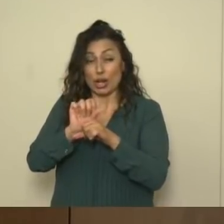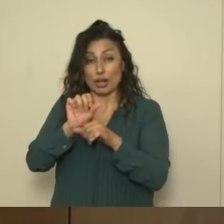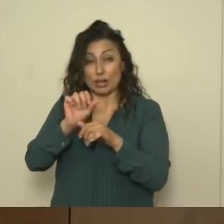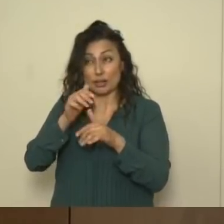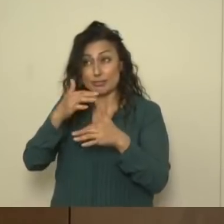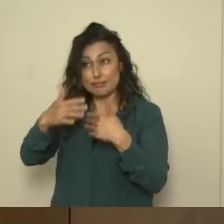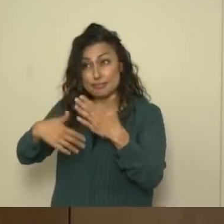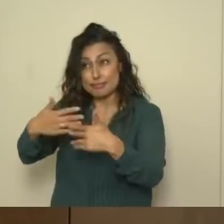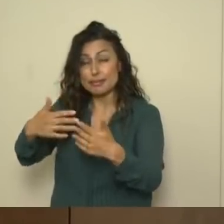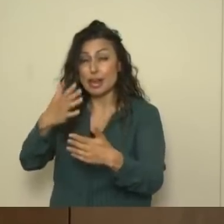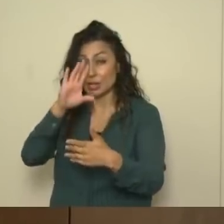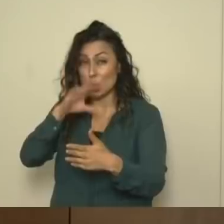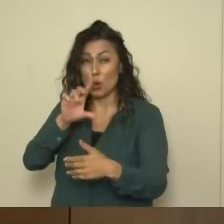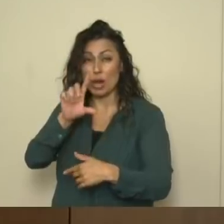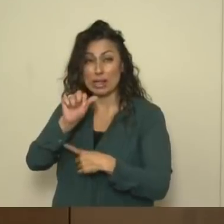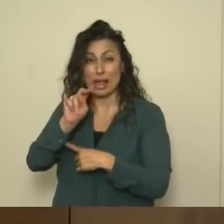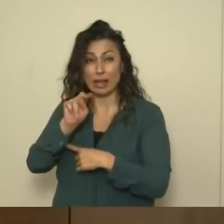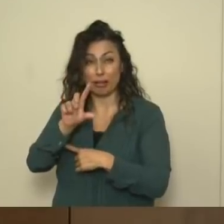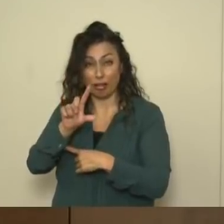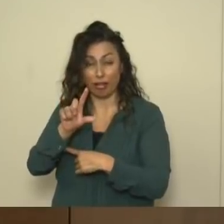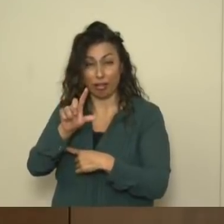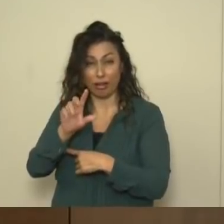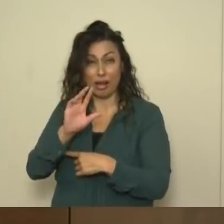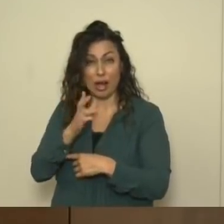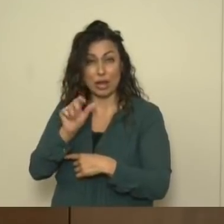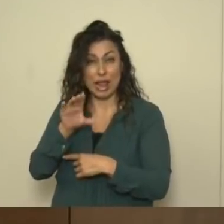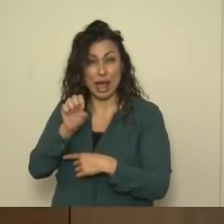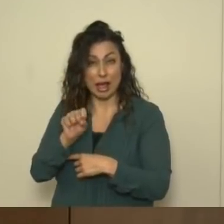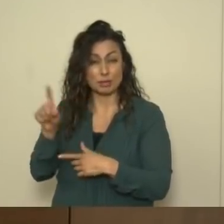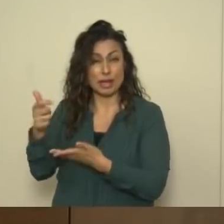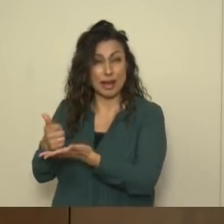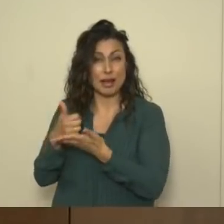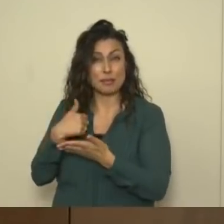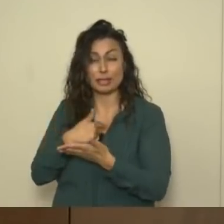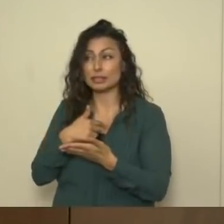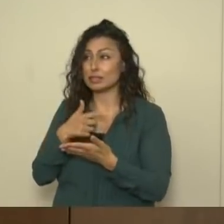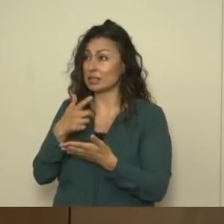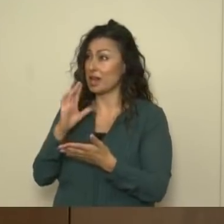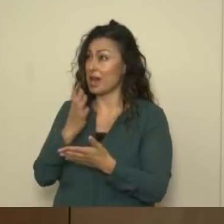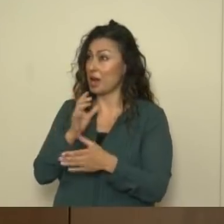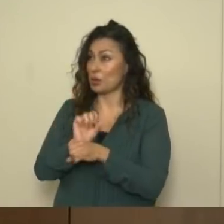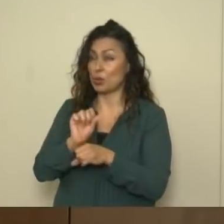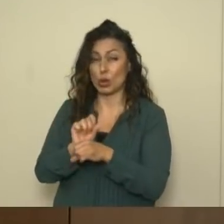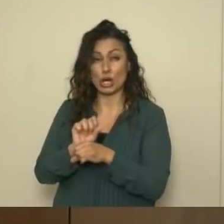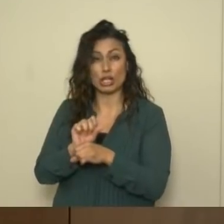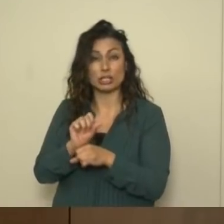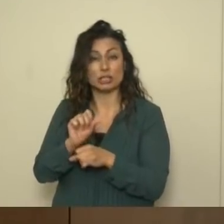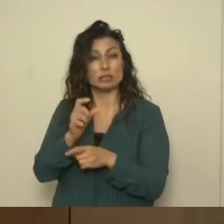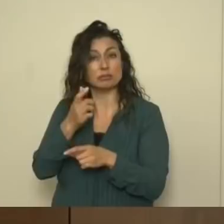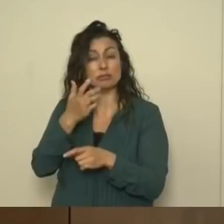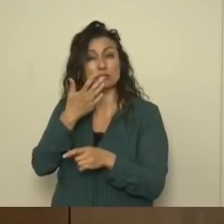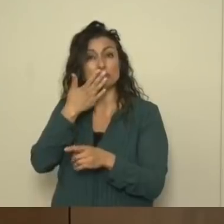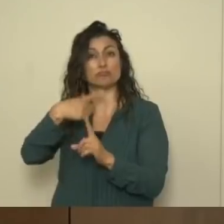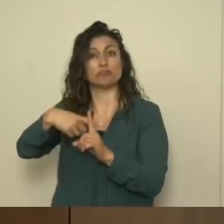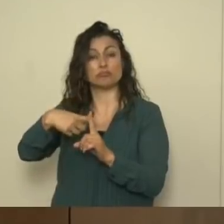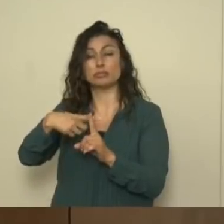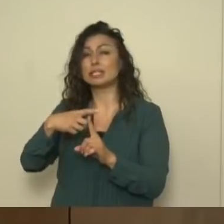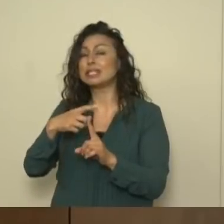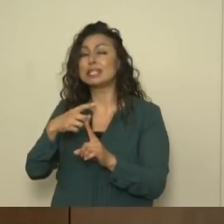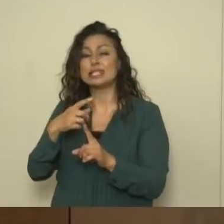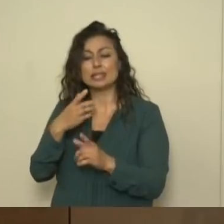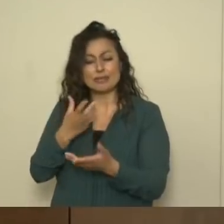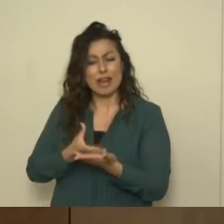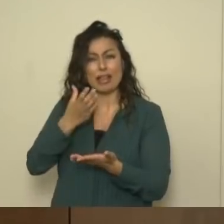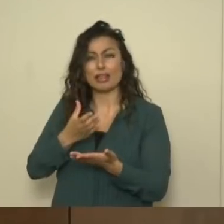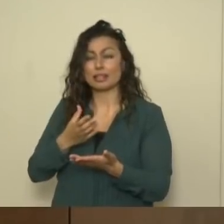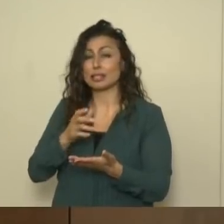Lannel, who helps us do that, is valid. I don't think it gets better tomorrow, and I don't think it gets better next